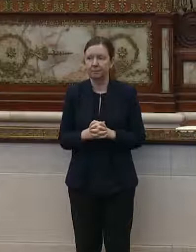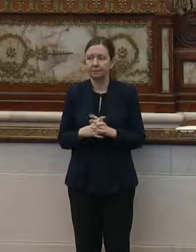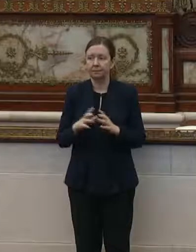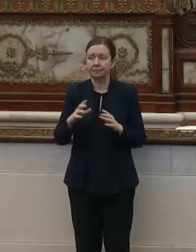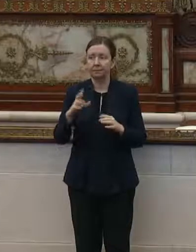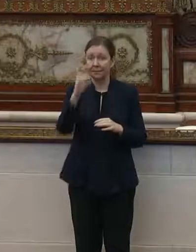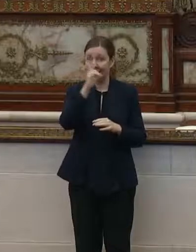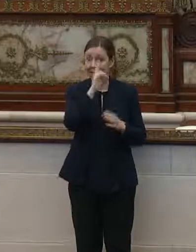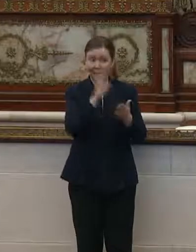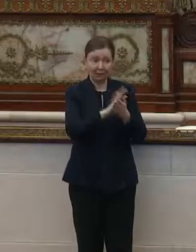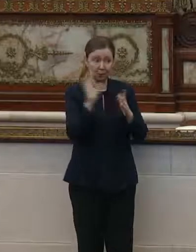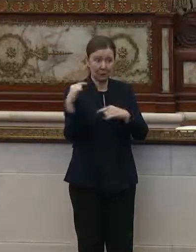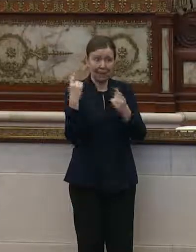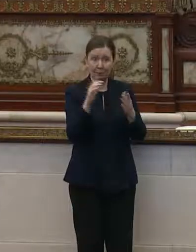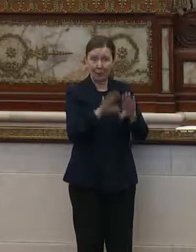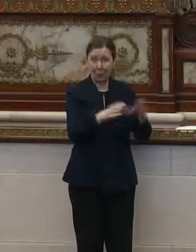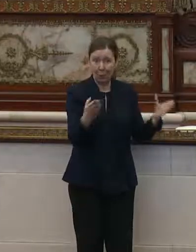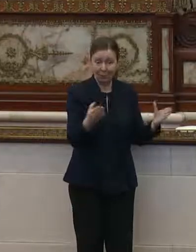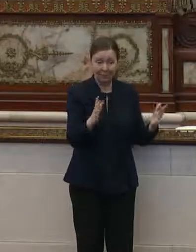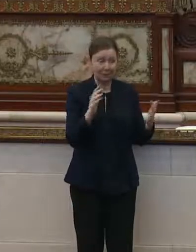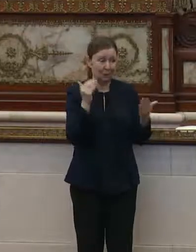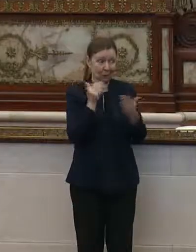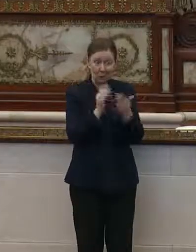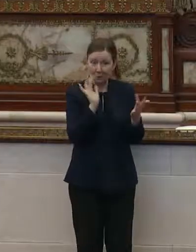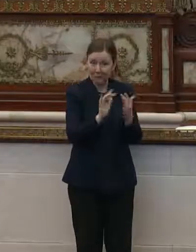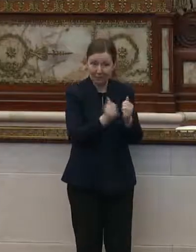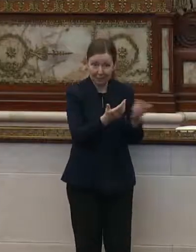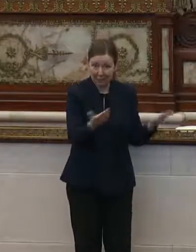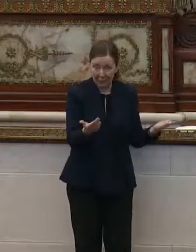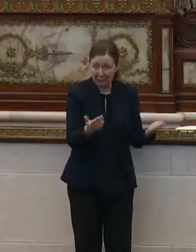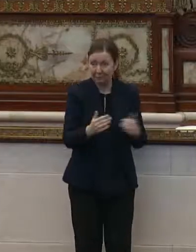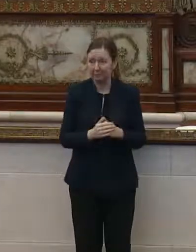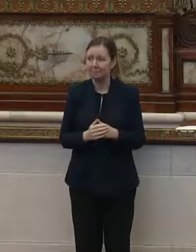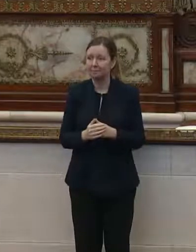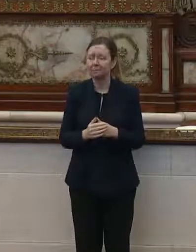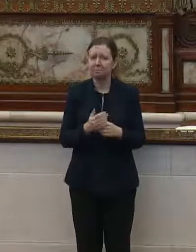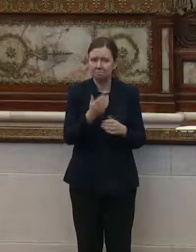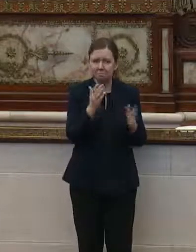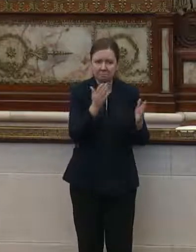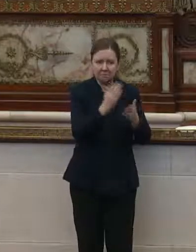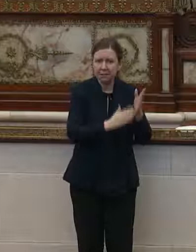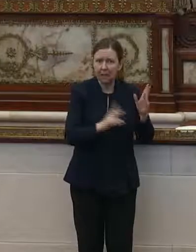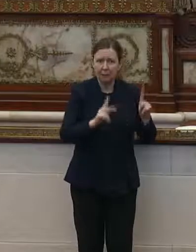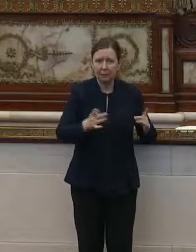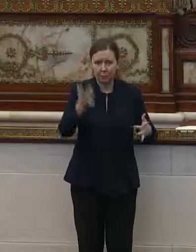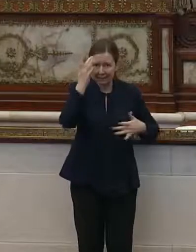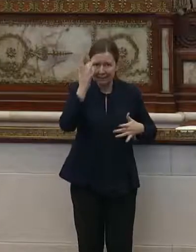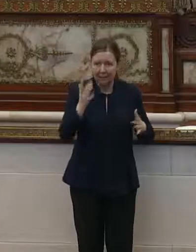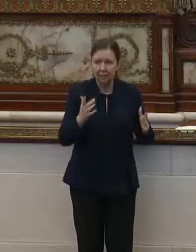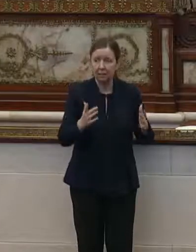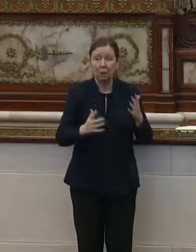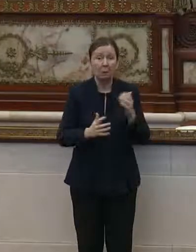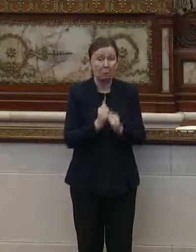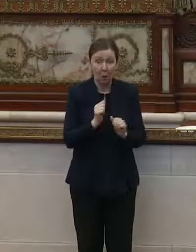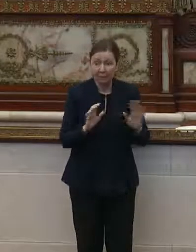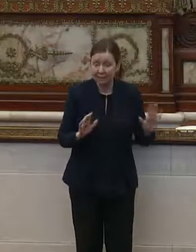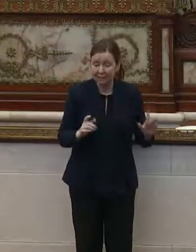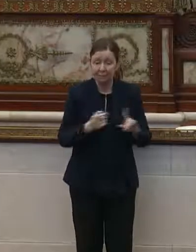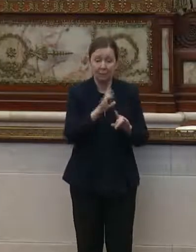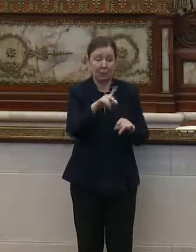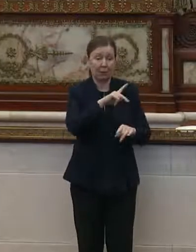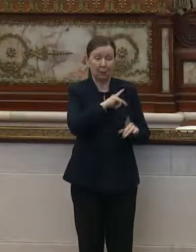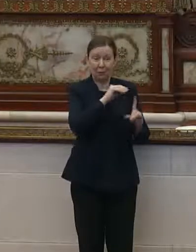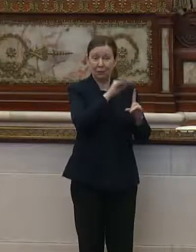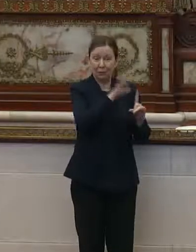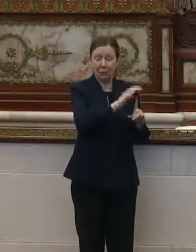have been open throughout all this. We've been in close contact with them. A small number of them have had people who've gotten infected, mostly from their personal